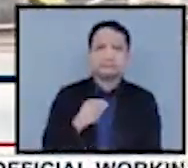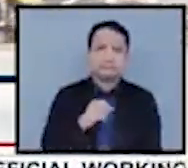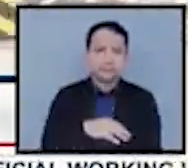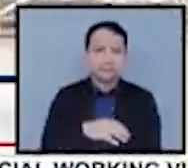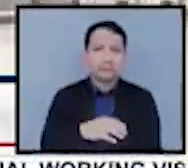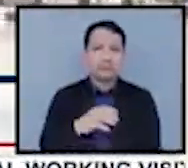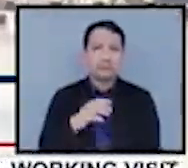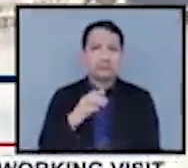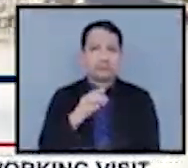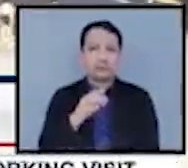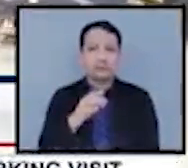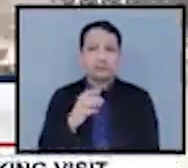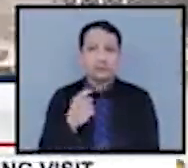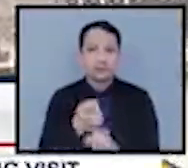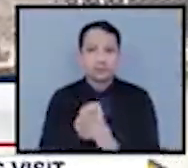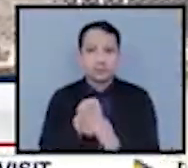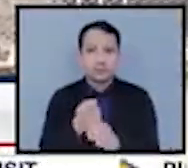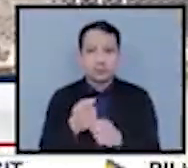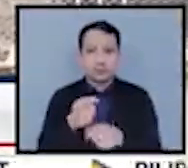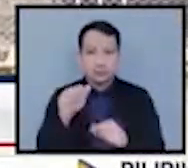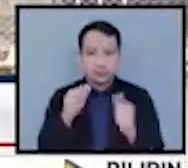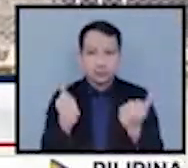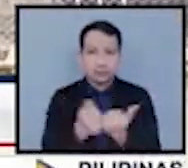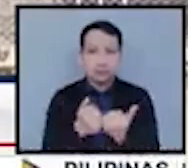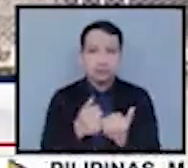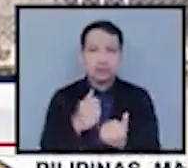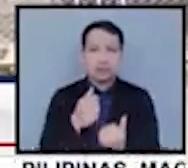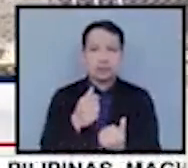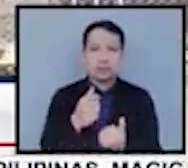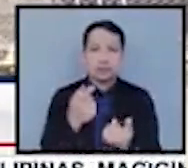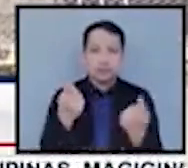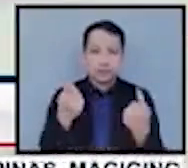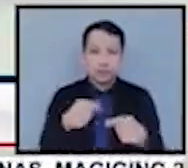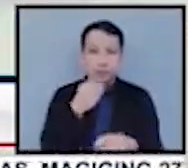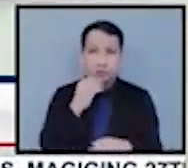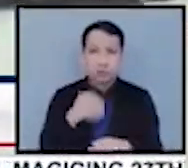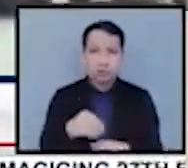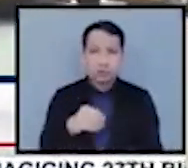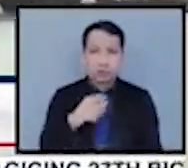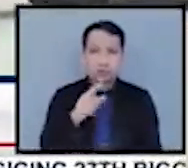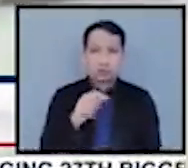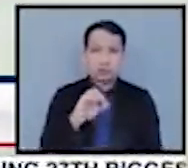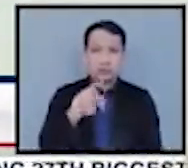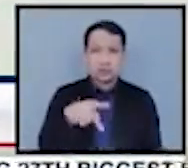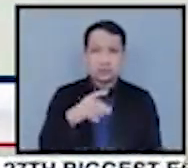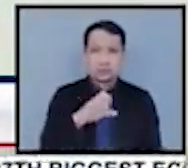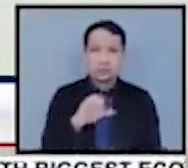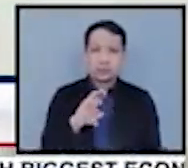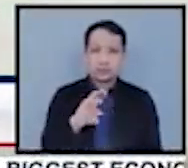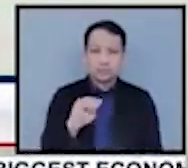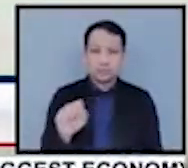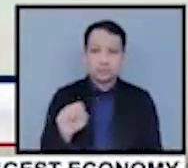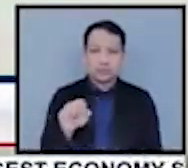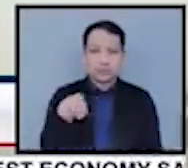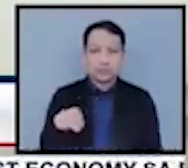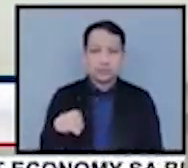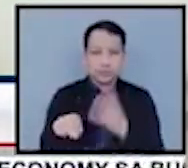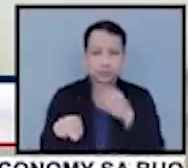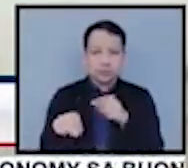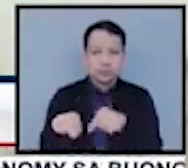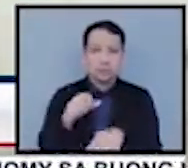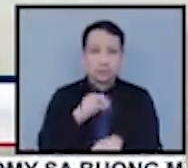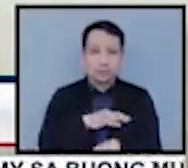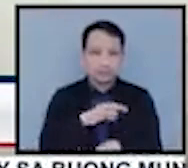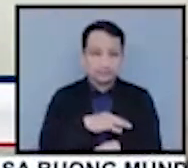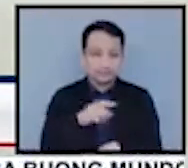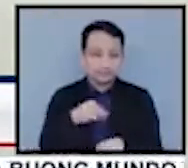Truckers Association of the Philippines sa status quo order ng TOP-CRMS na siyang direktang mabebenepisyohan ito dahil sila ang